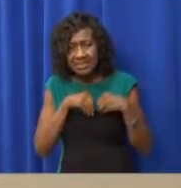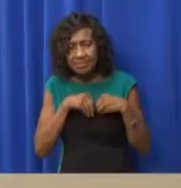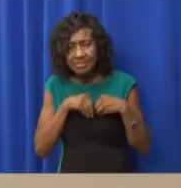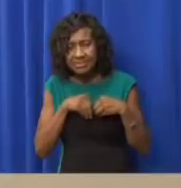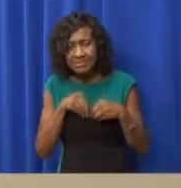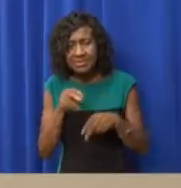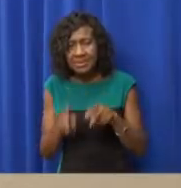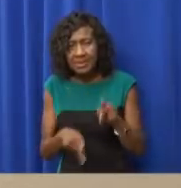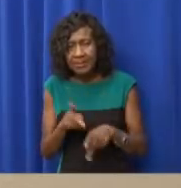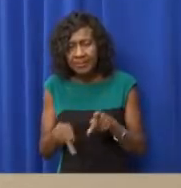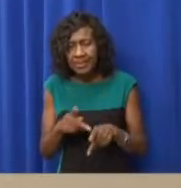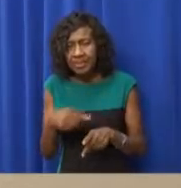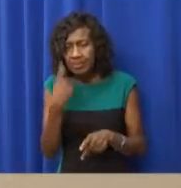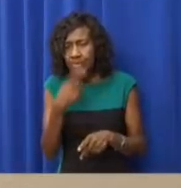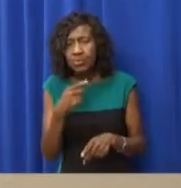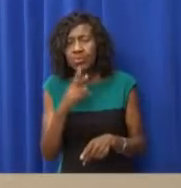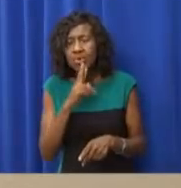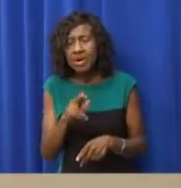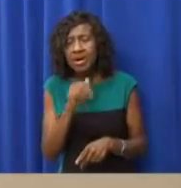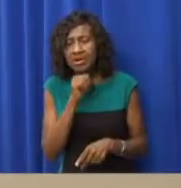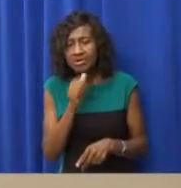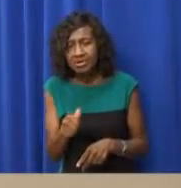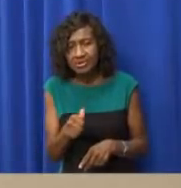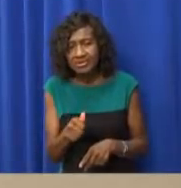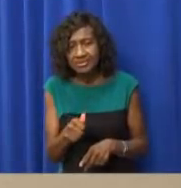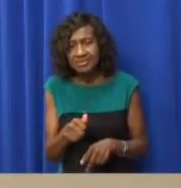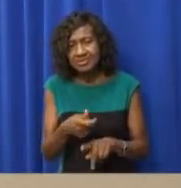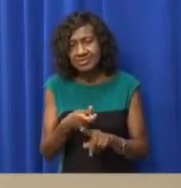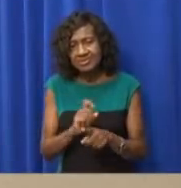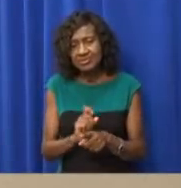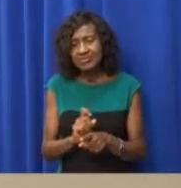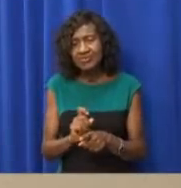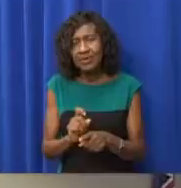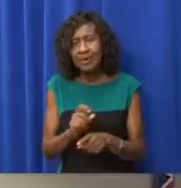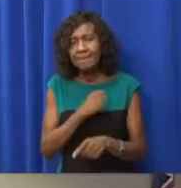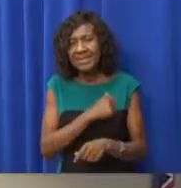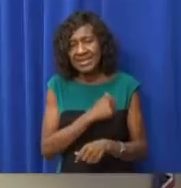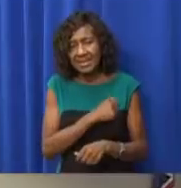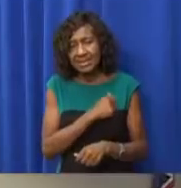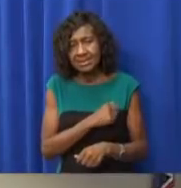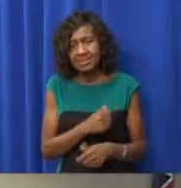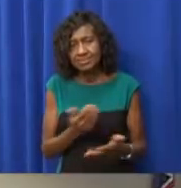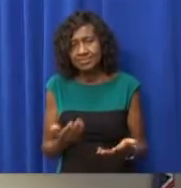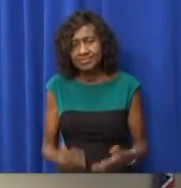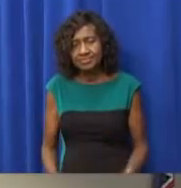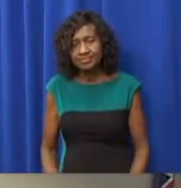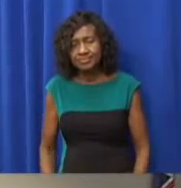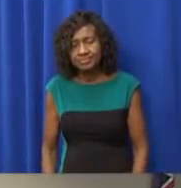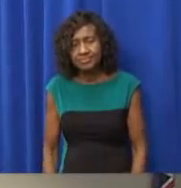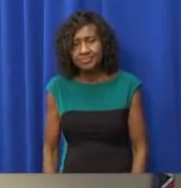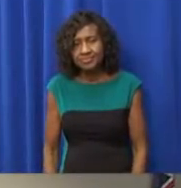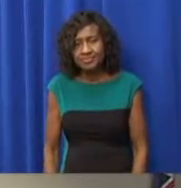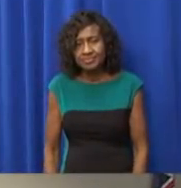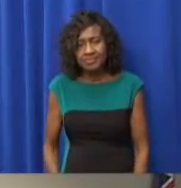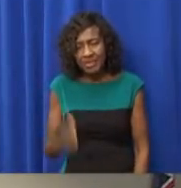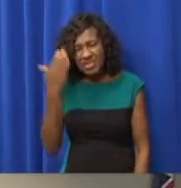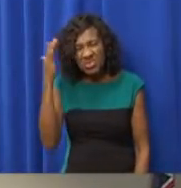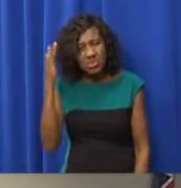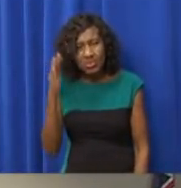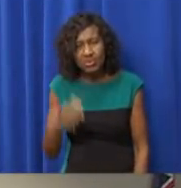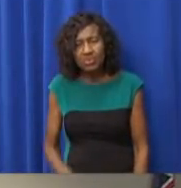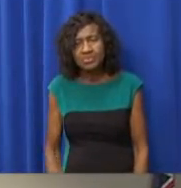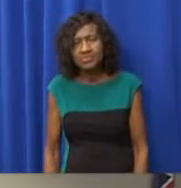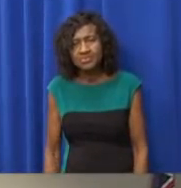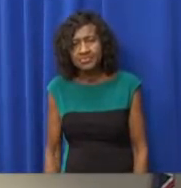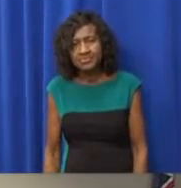No, I can't answer that. We'll have to get back to you afterwards. Okay. Okay, that's it for me for questions. We're going to go first to